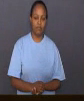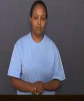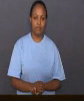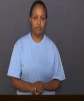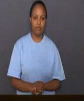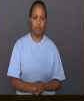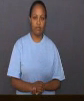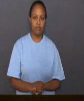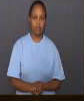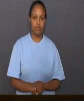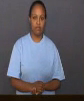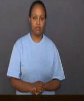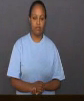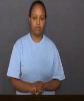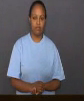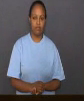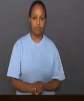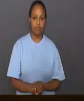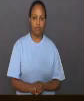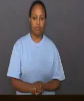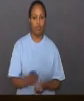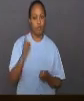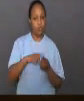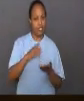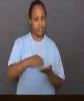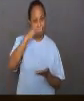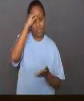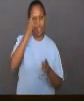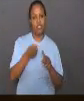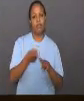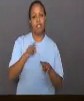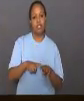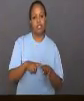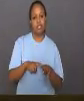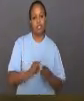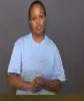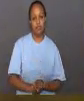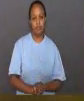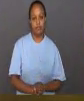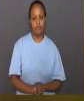Let's get back to our lesson.